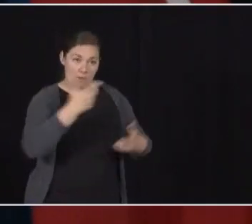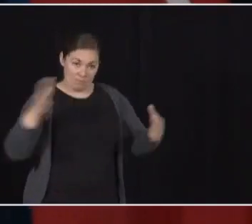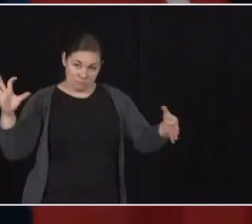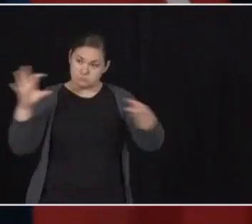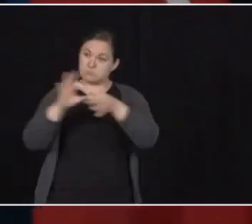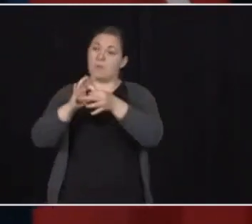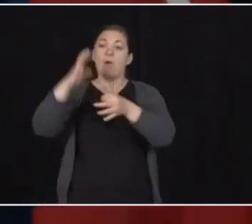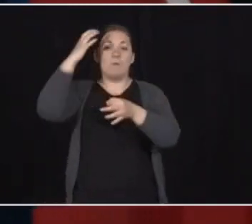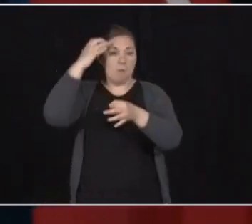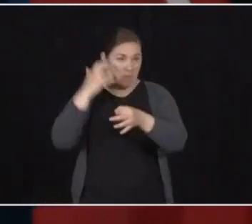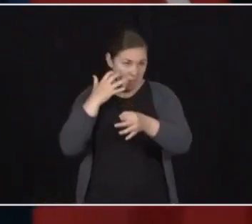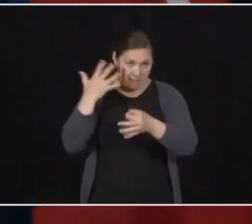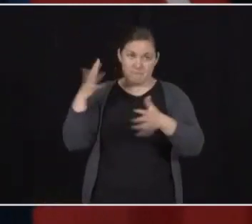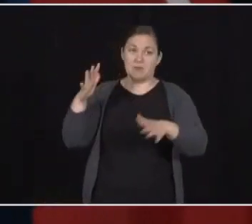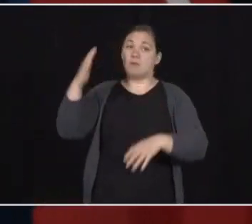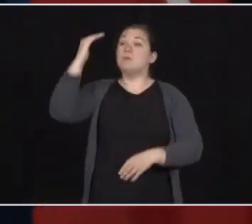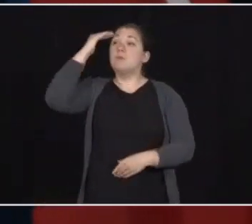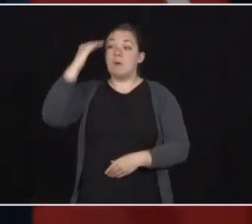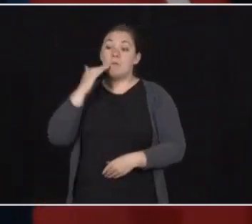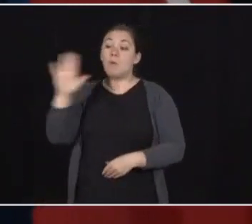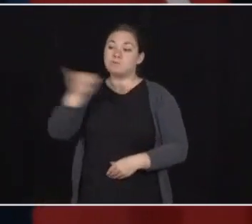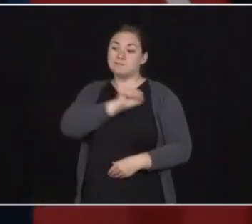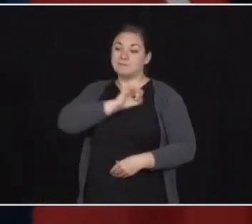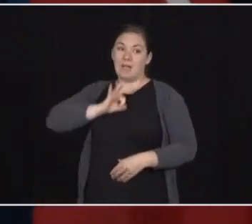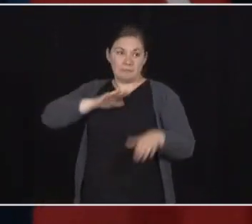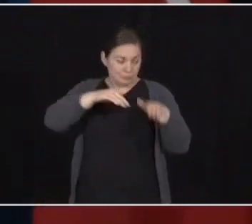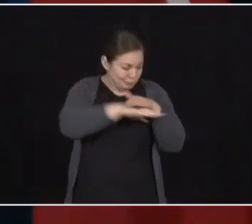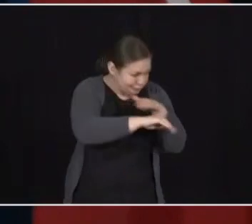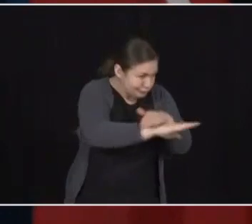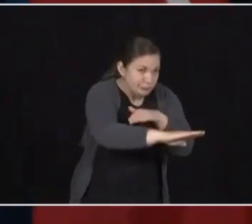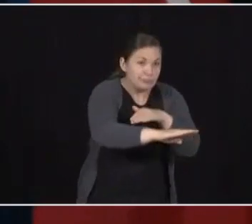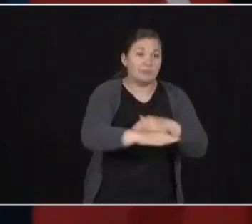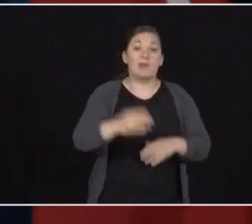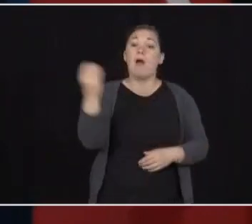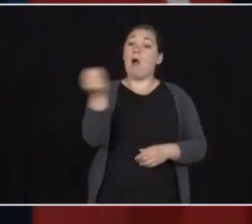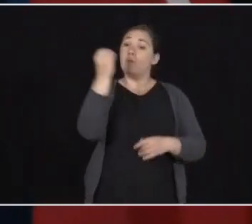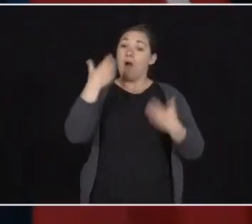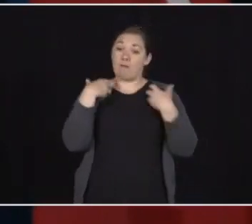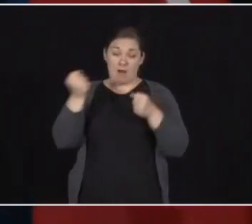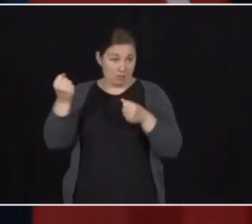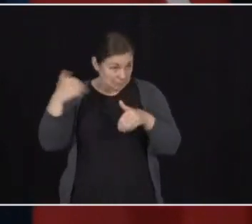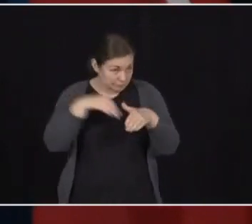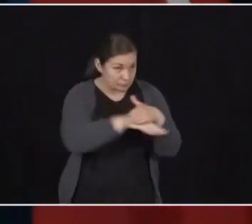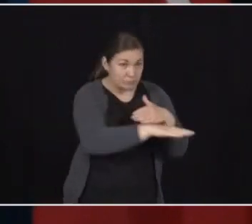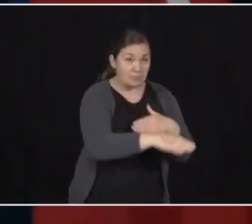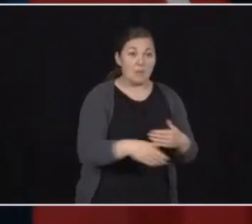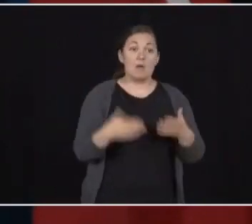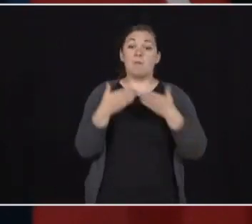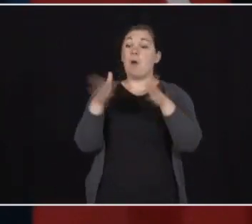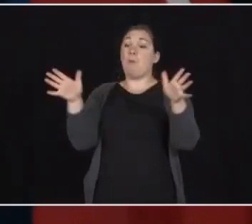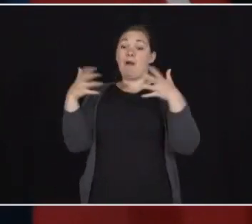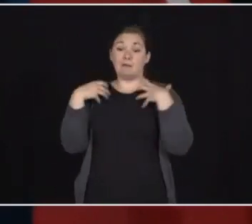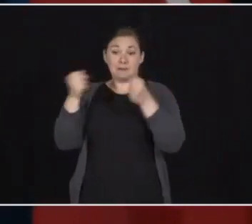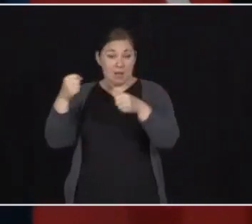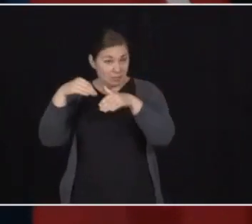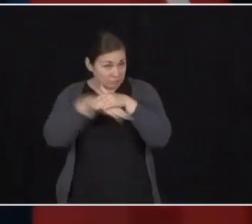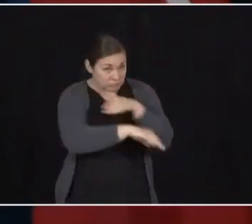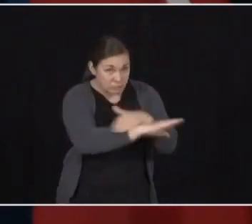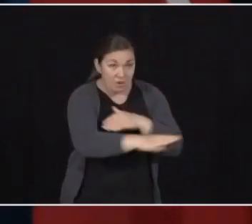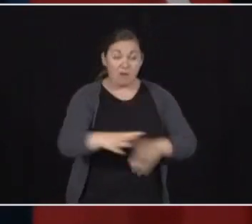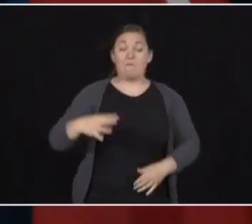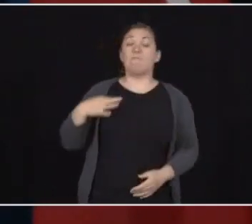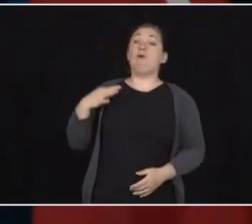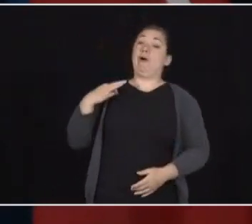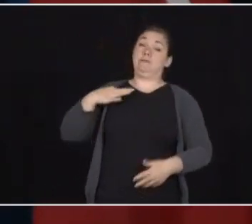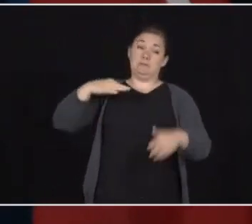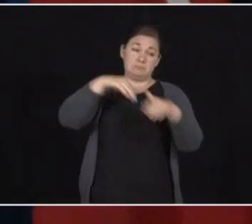We're working with public health. We're working with Ontario Health. We asked volunteers to come in. We're throwing everything